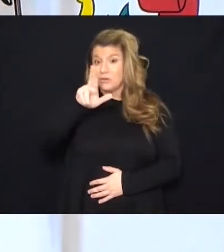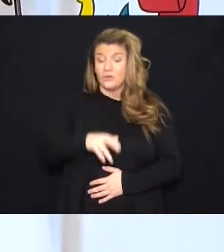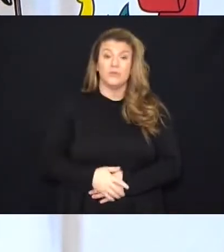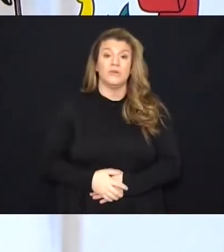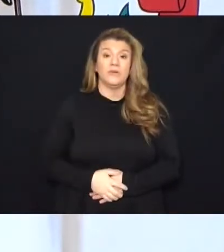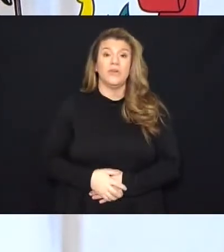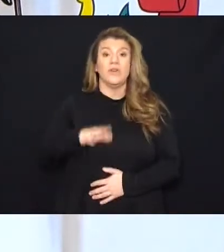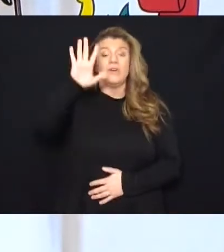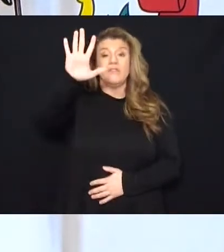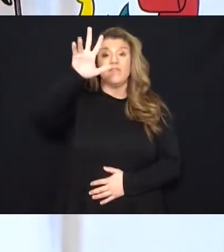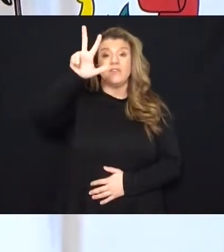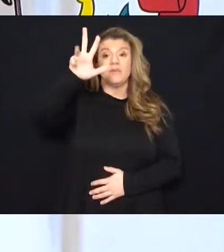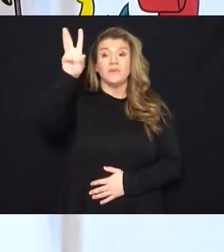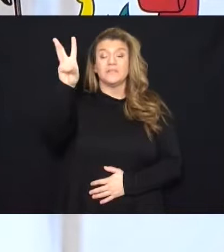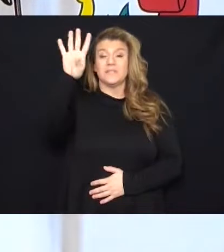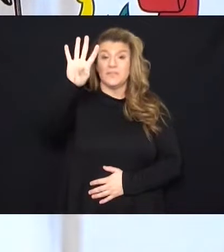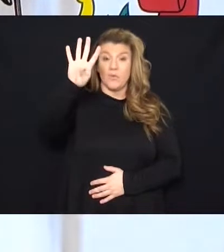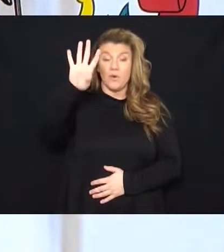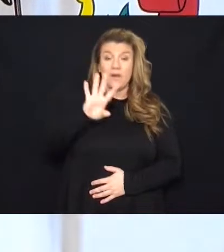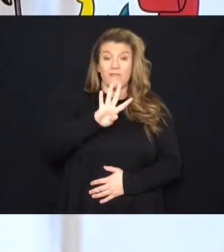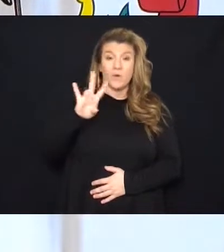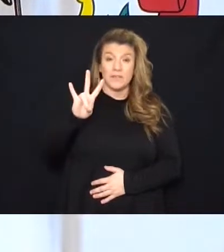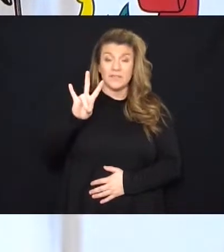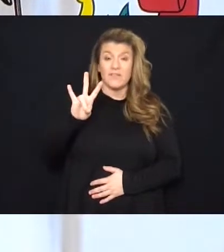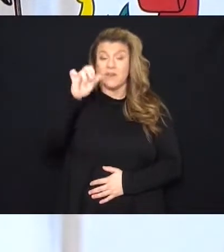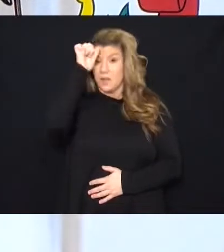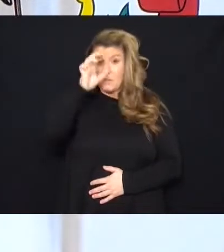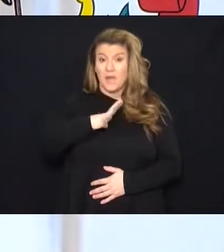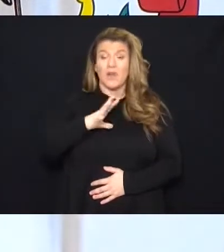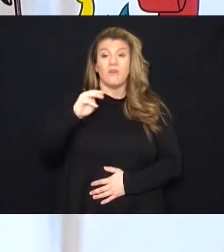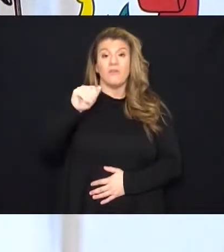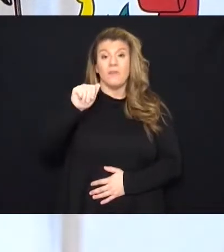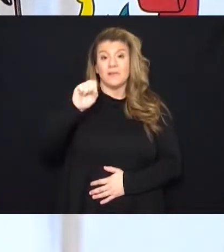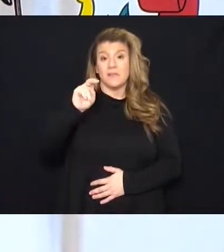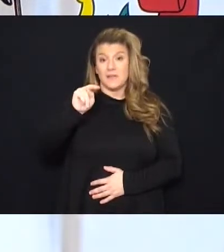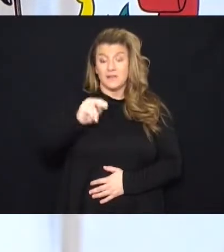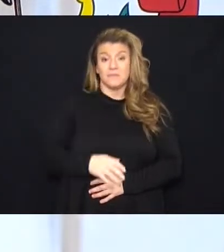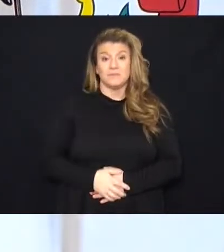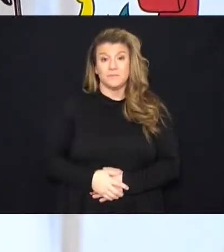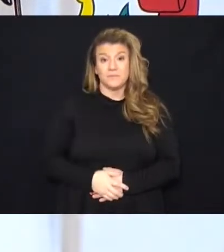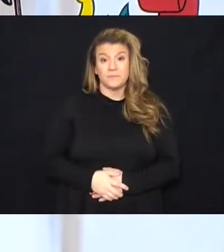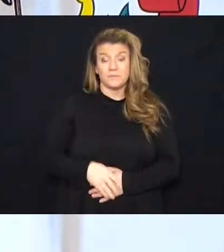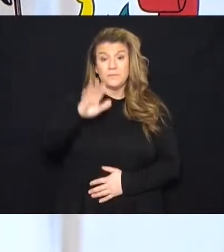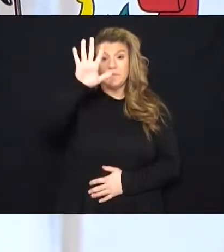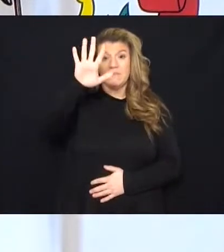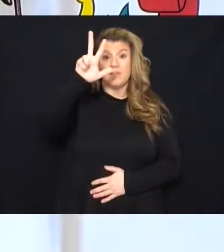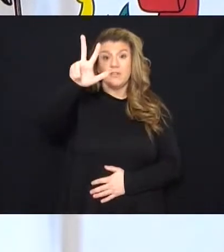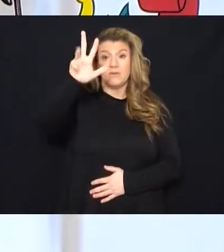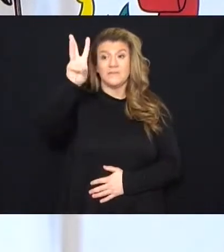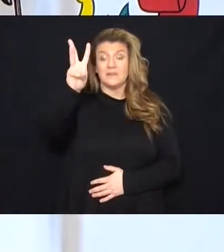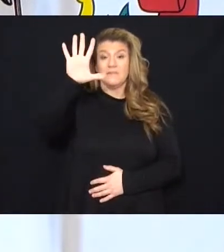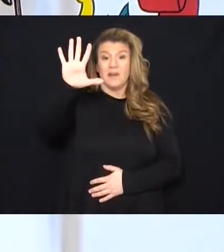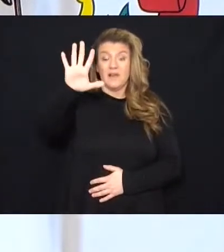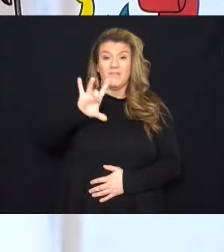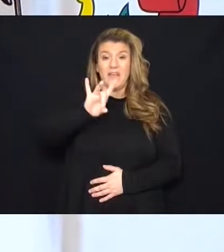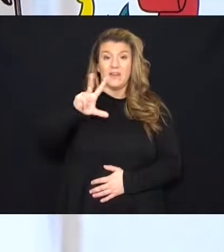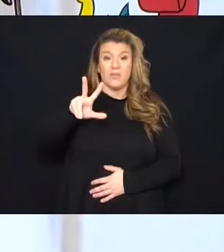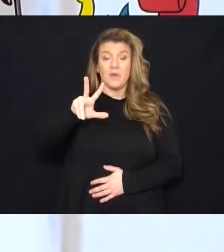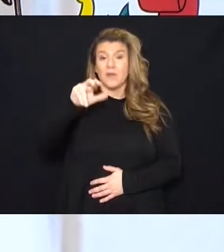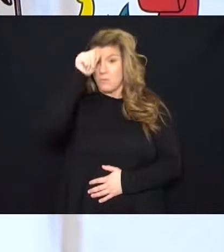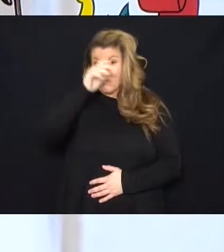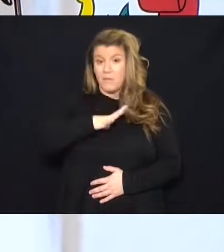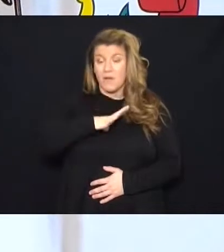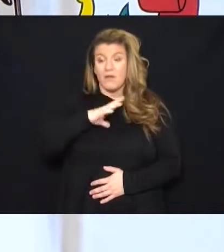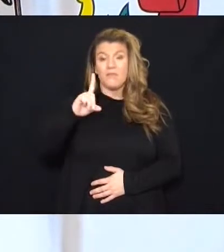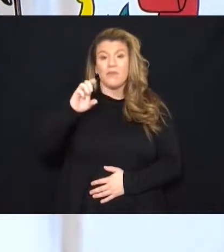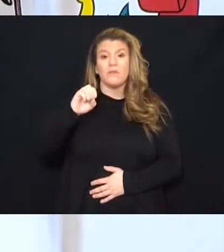The 5,364th death, a 47-year-old male from Mason County. The 5,365th death, an 83-year-old male